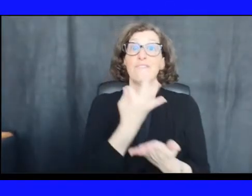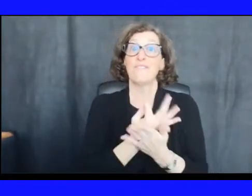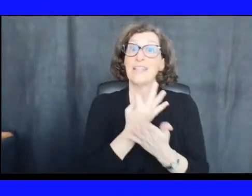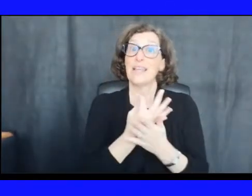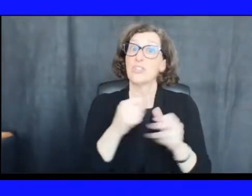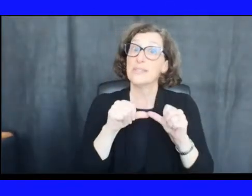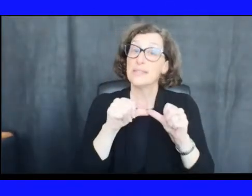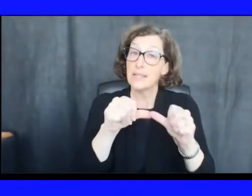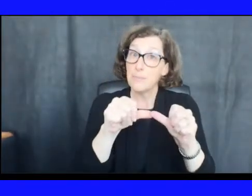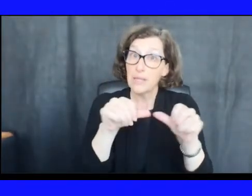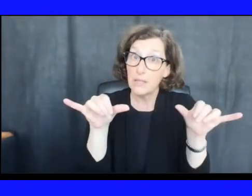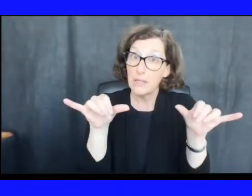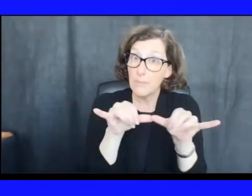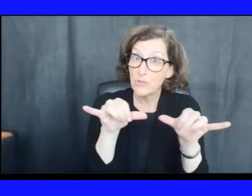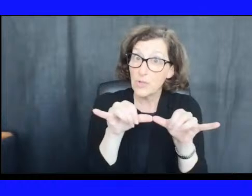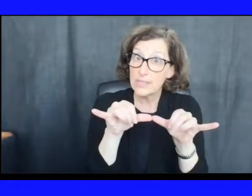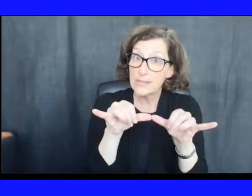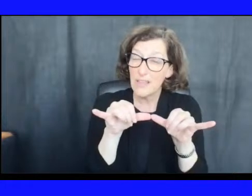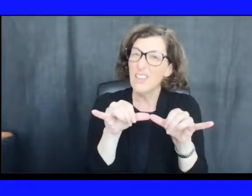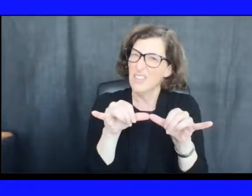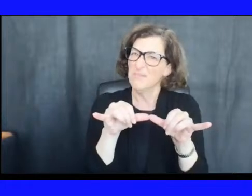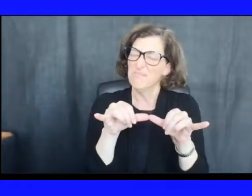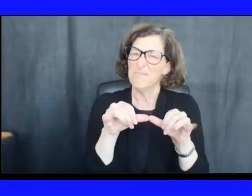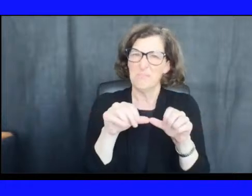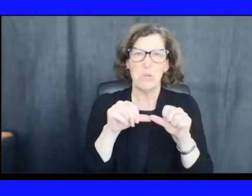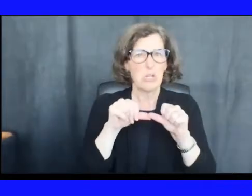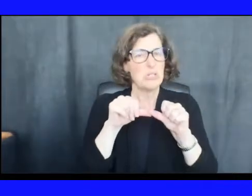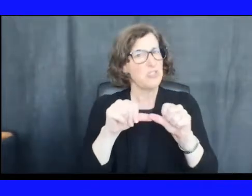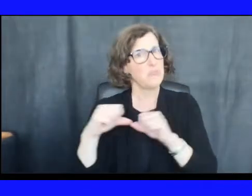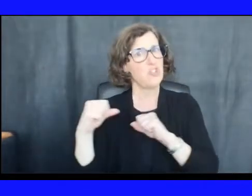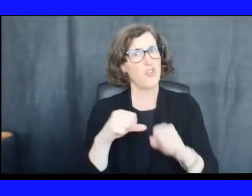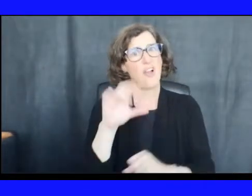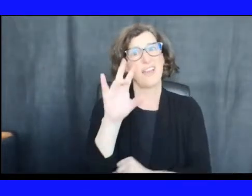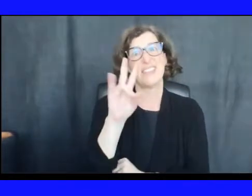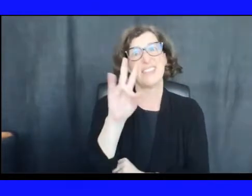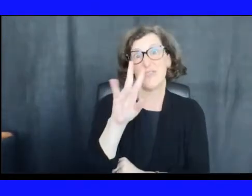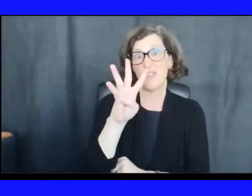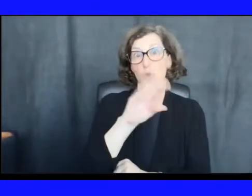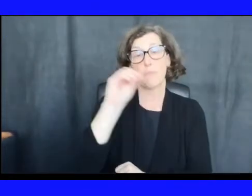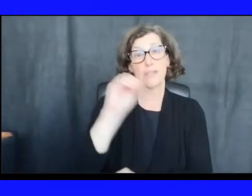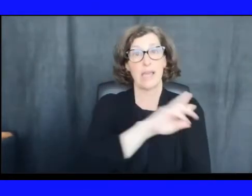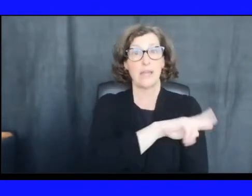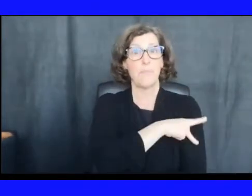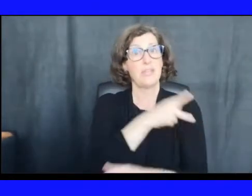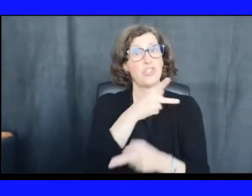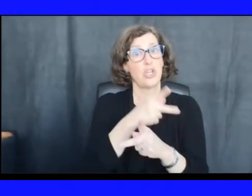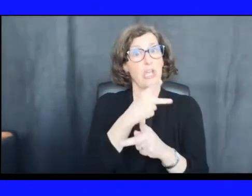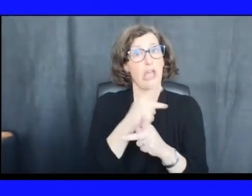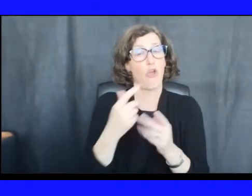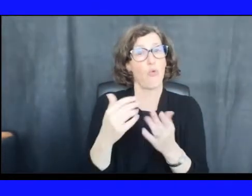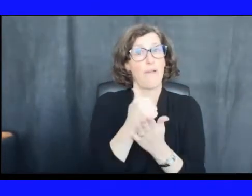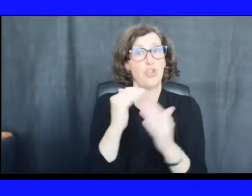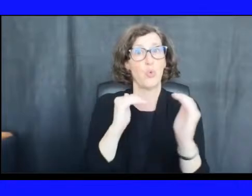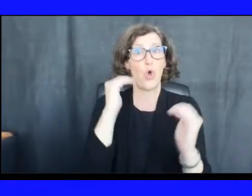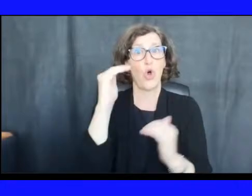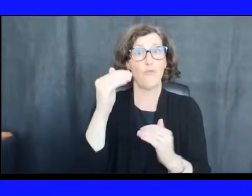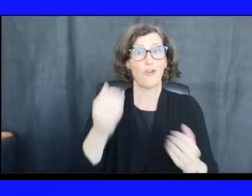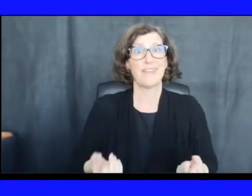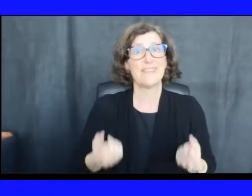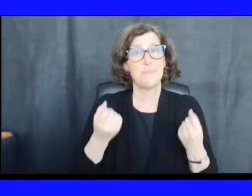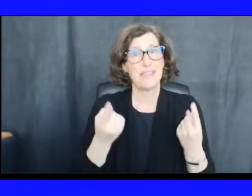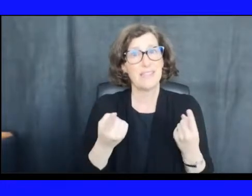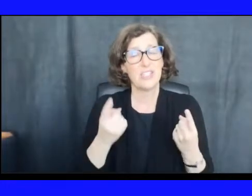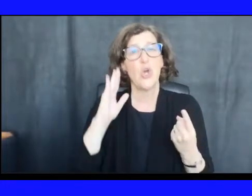expectations on billing, business plans, managed care rates, and other things, and getting ourselves higher up here. So we have to set a new